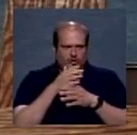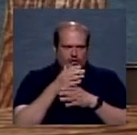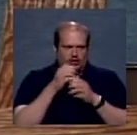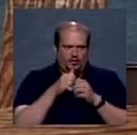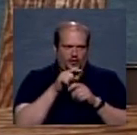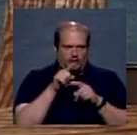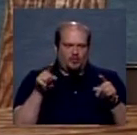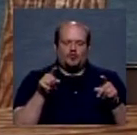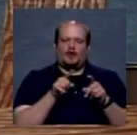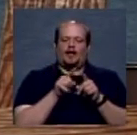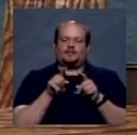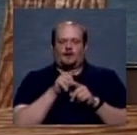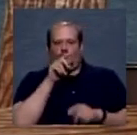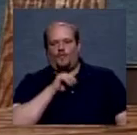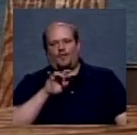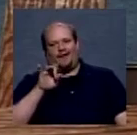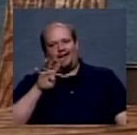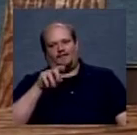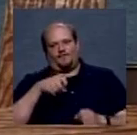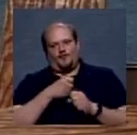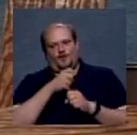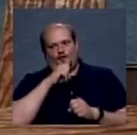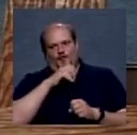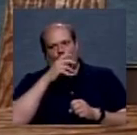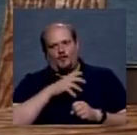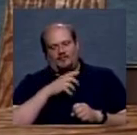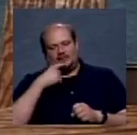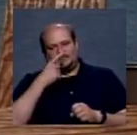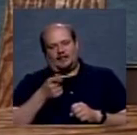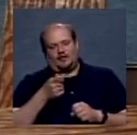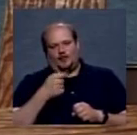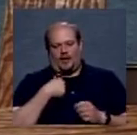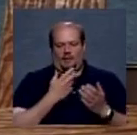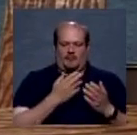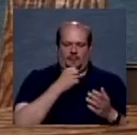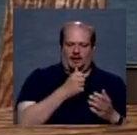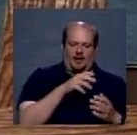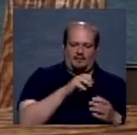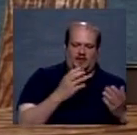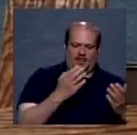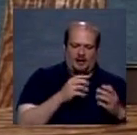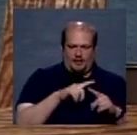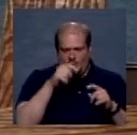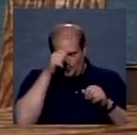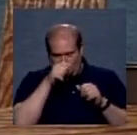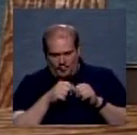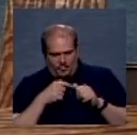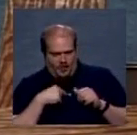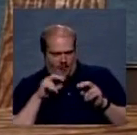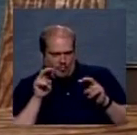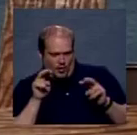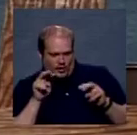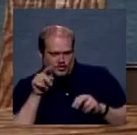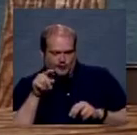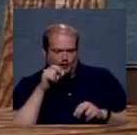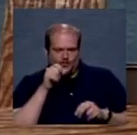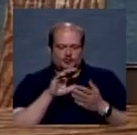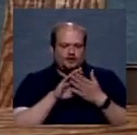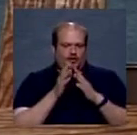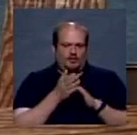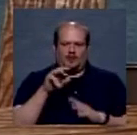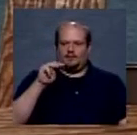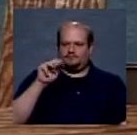an old 84-year-old woman, tell you. I may not be here, but you'll remember this. Don't become a